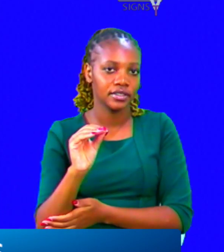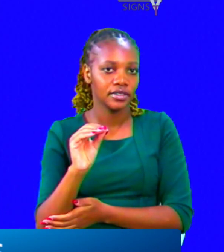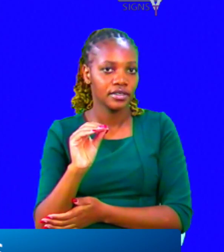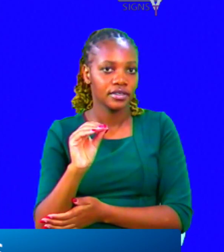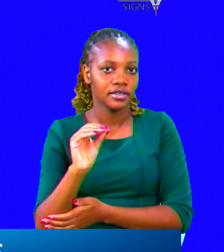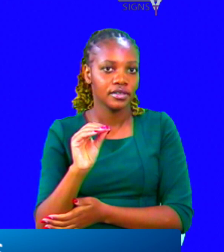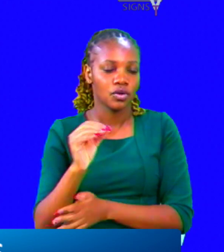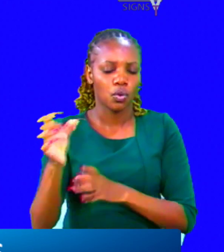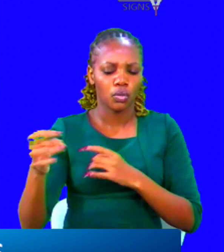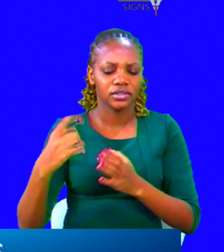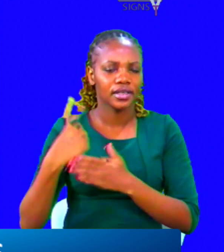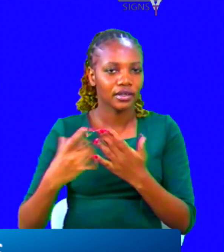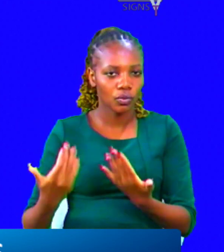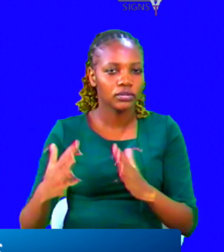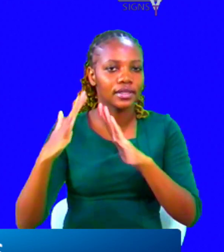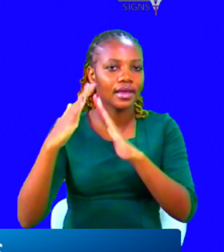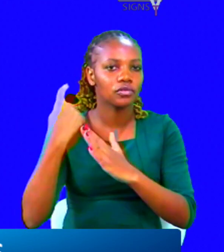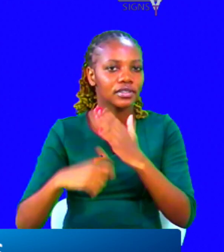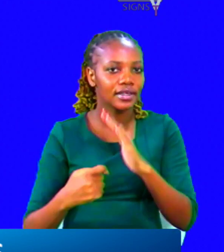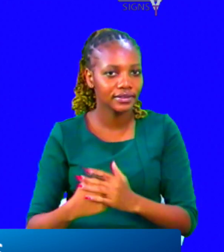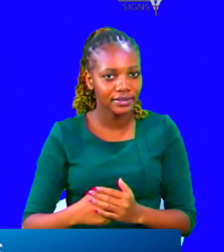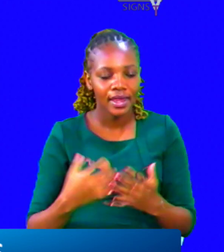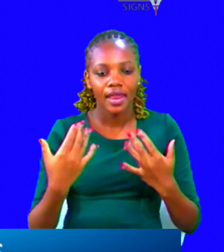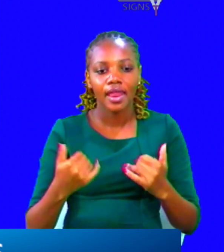1.5% towards the housing levy.